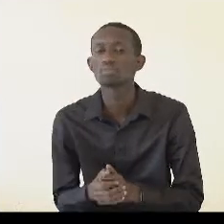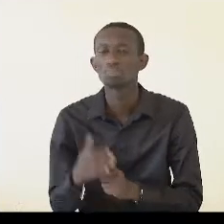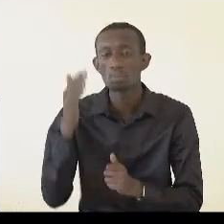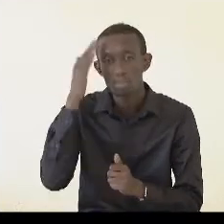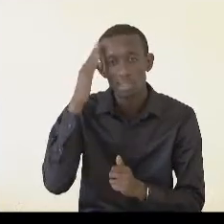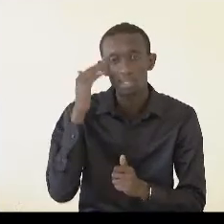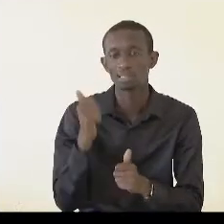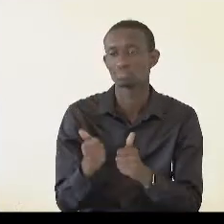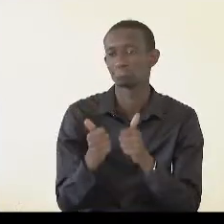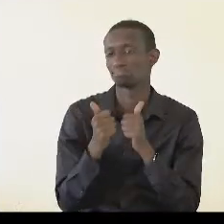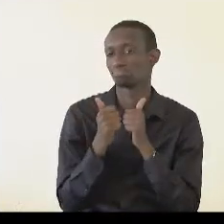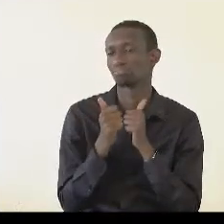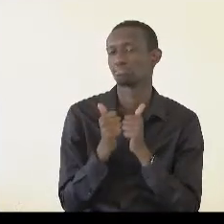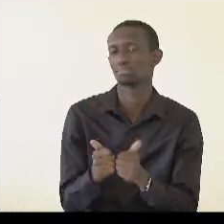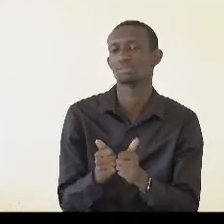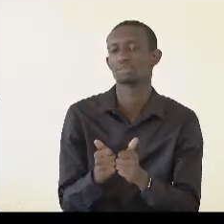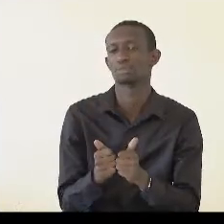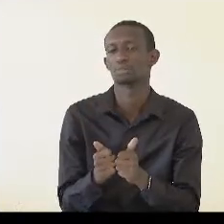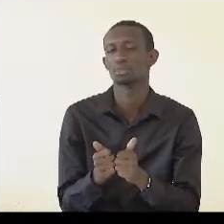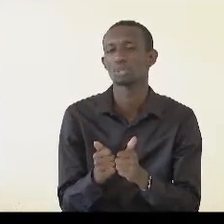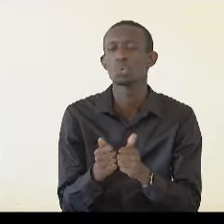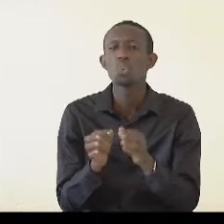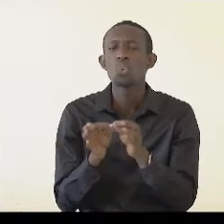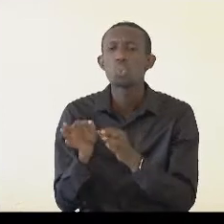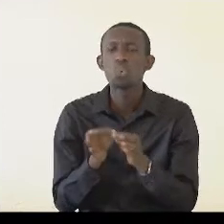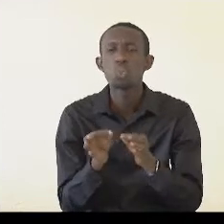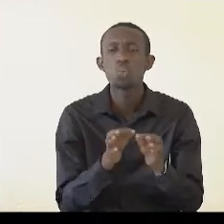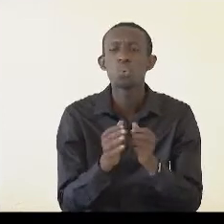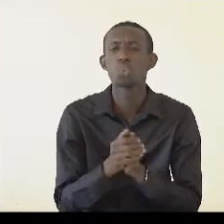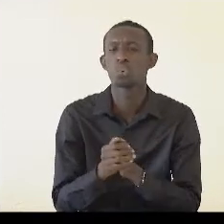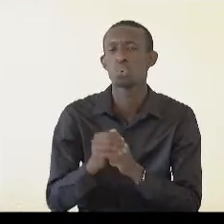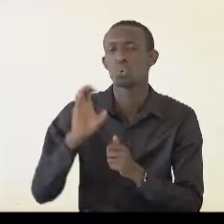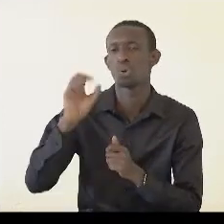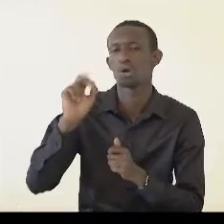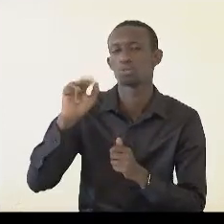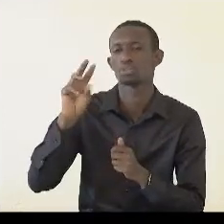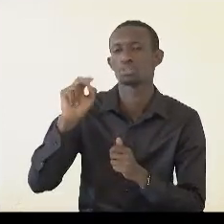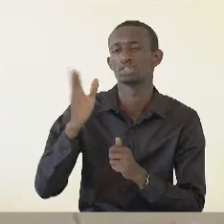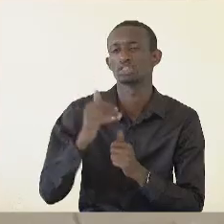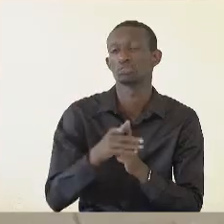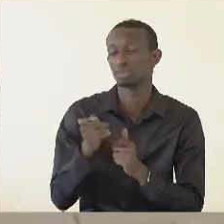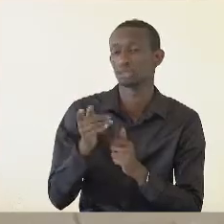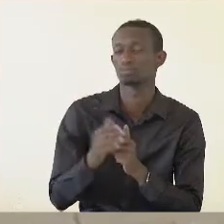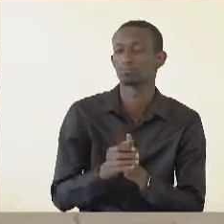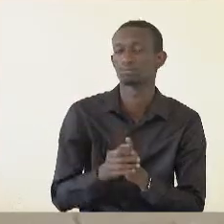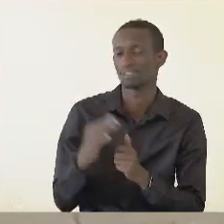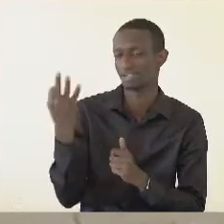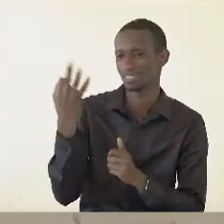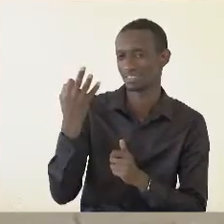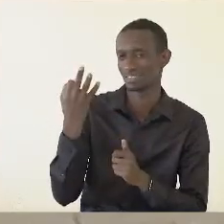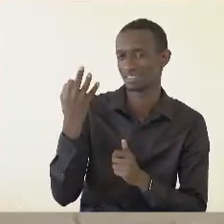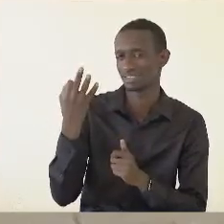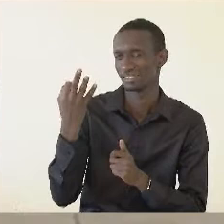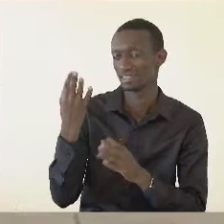the carboxylic acids and the effect of the substituents. So those are the 3